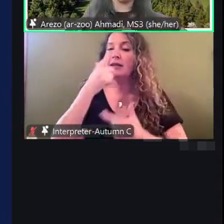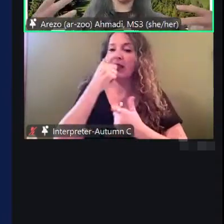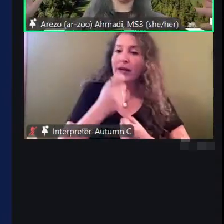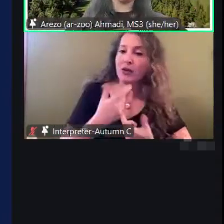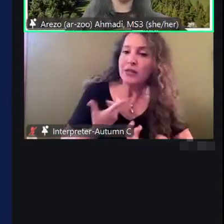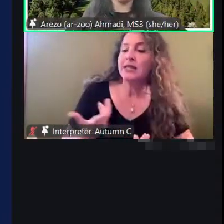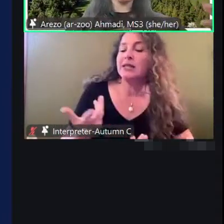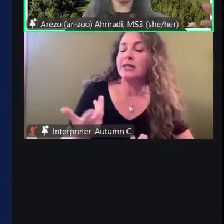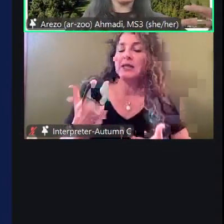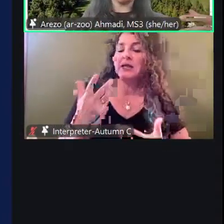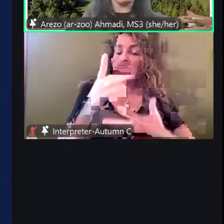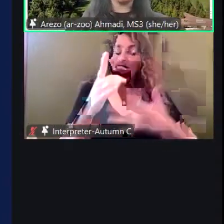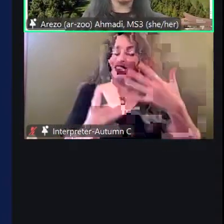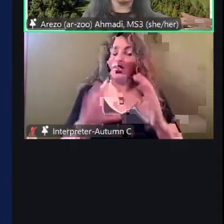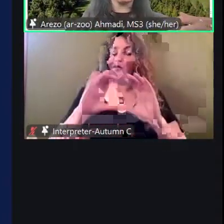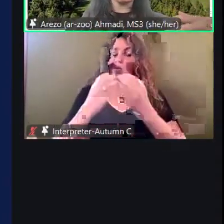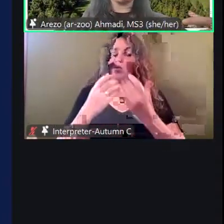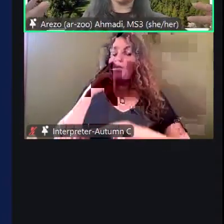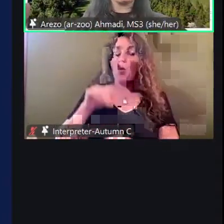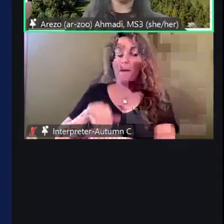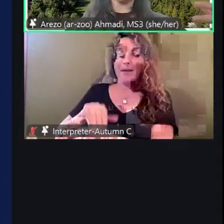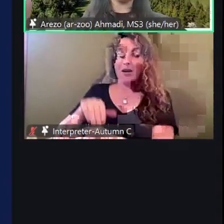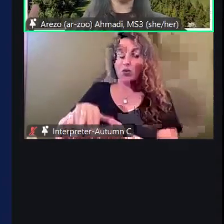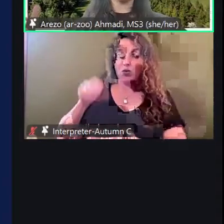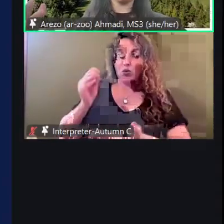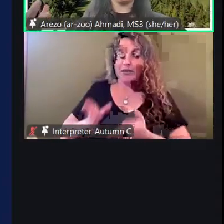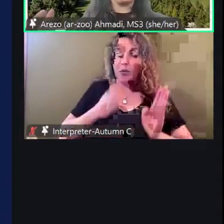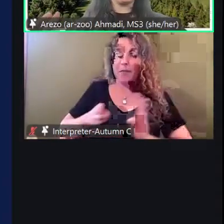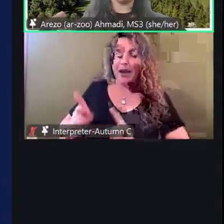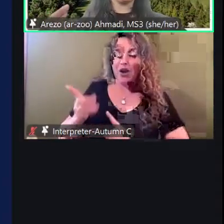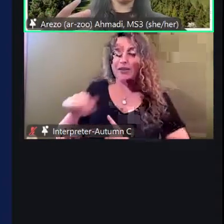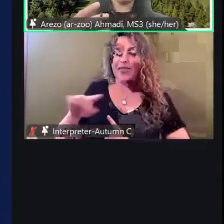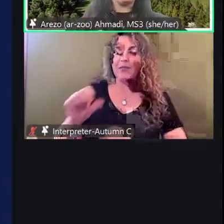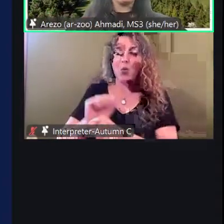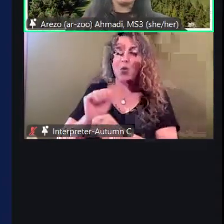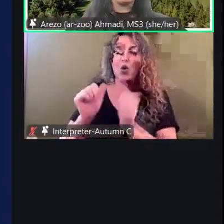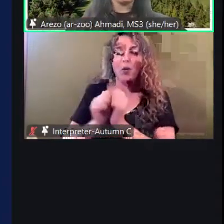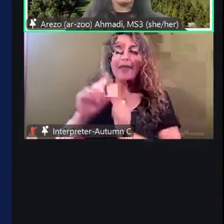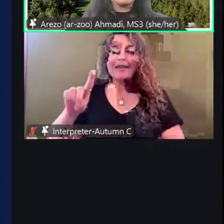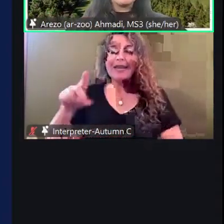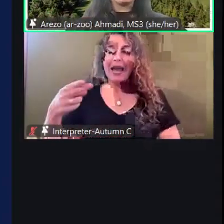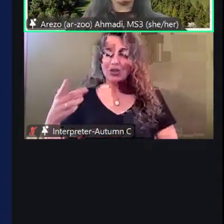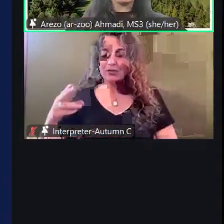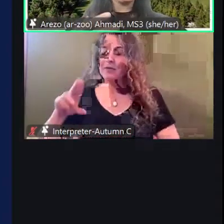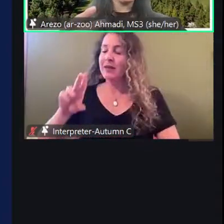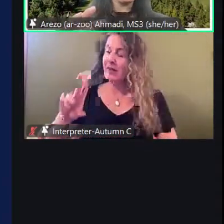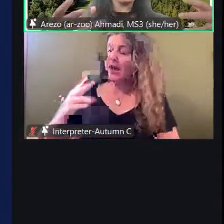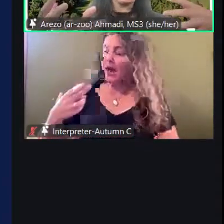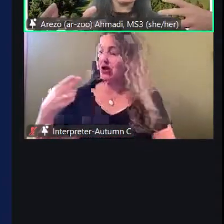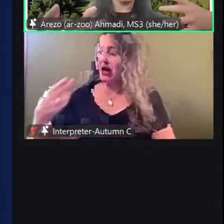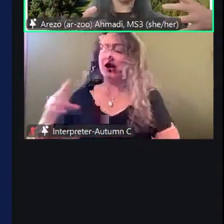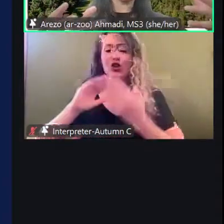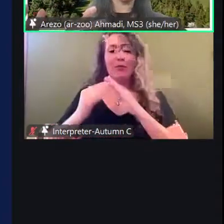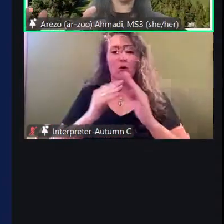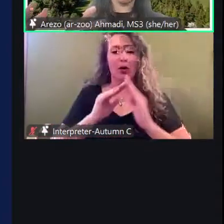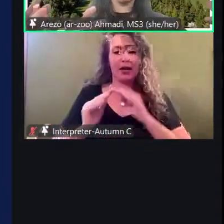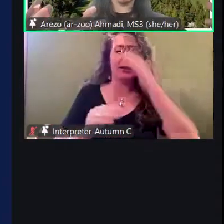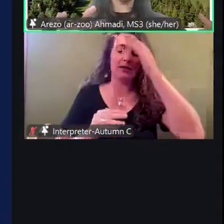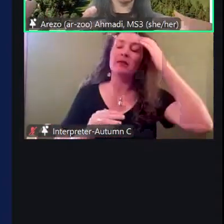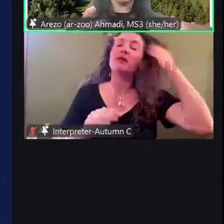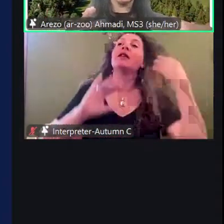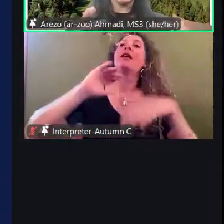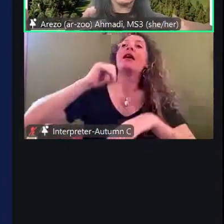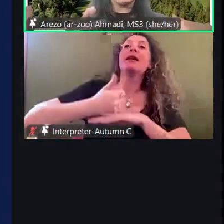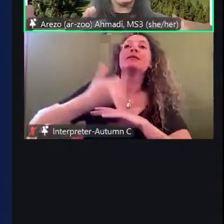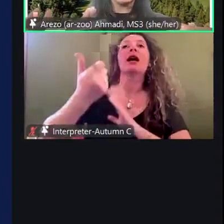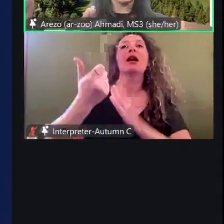was to create an elective course for medical students that prepares them to work with DHH communities, and also create sort of a blueprint for